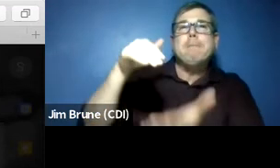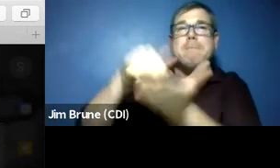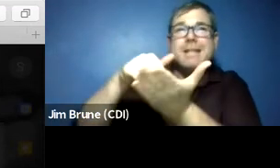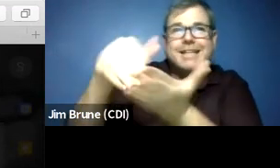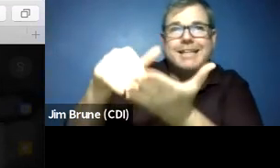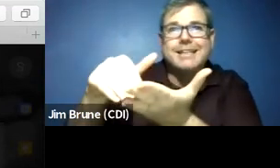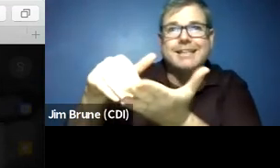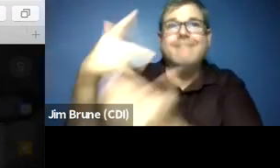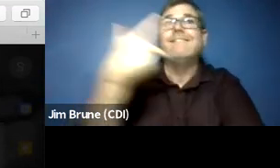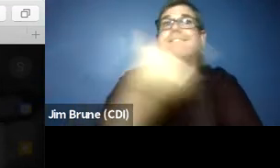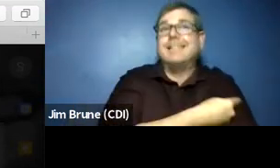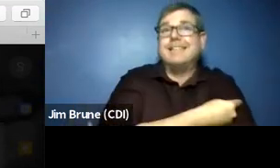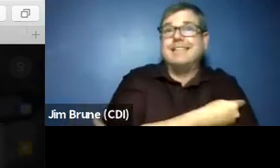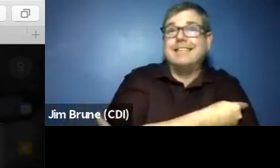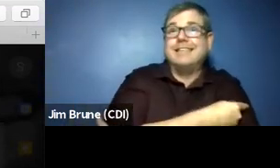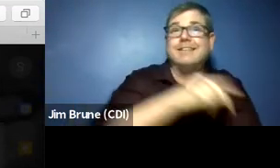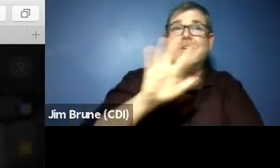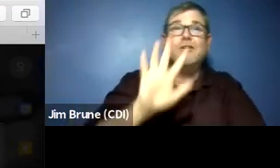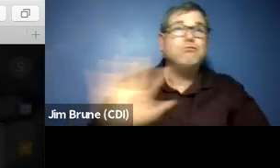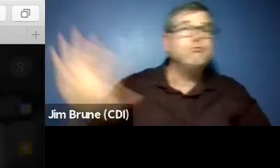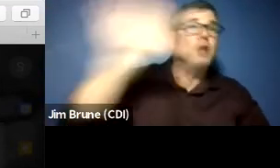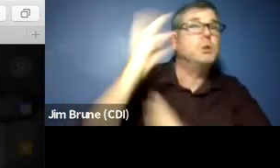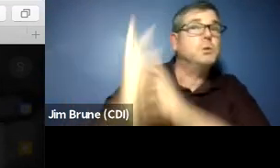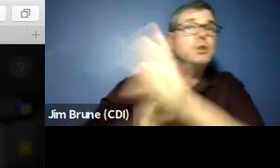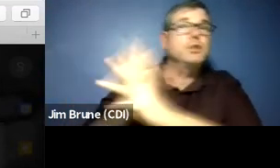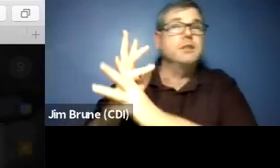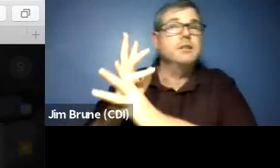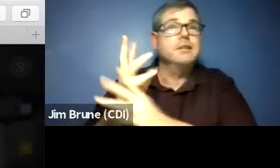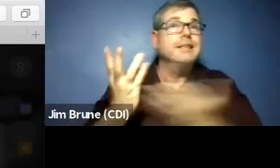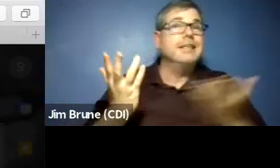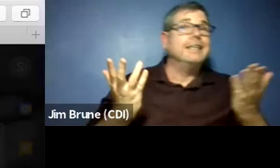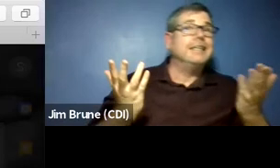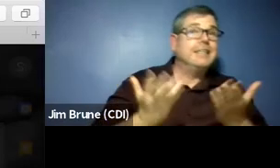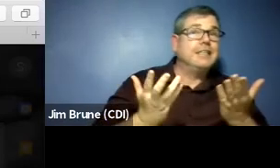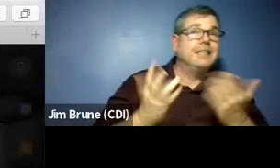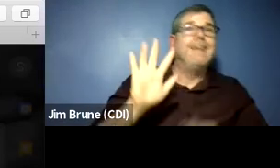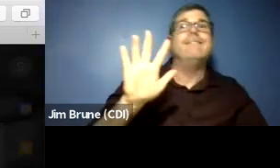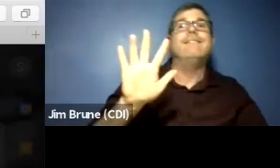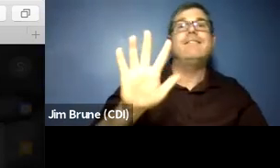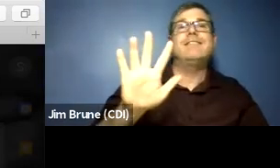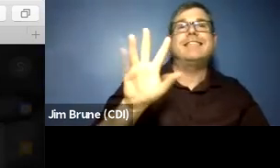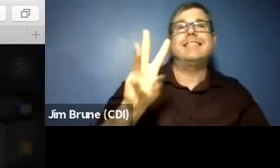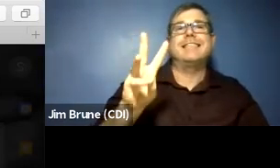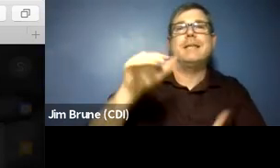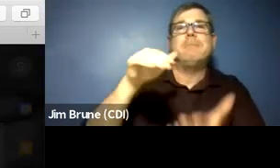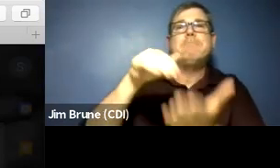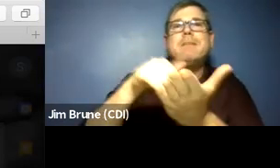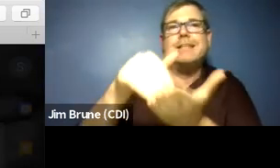56 million. That's about 12% of the population that has received their first dose,